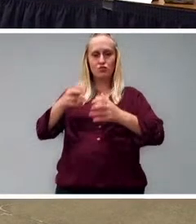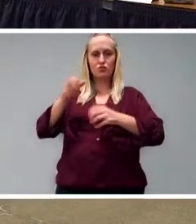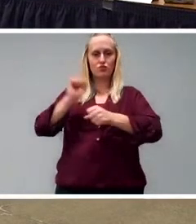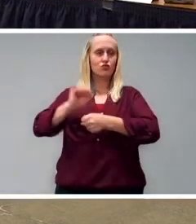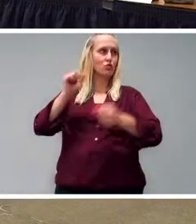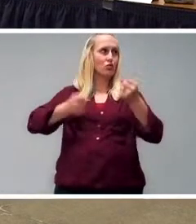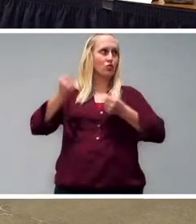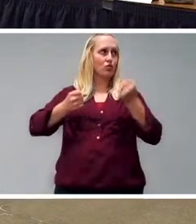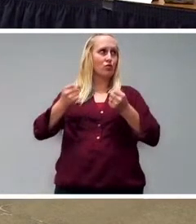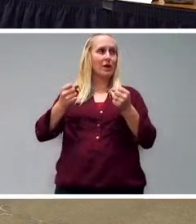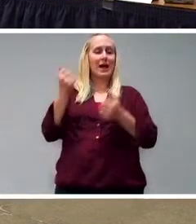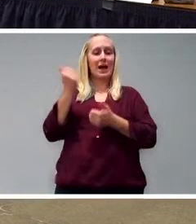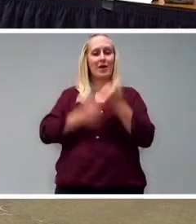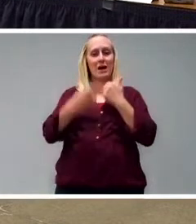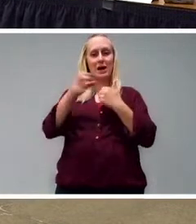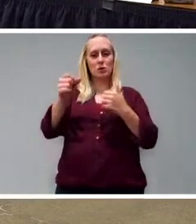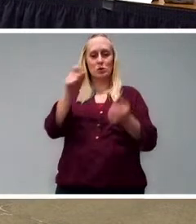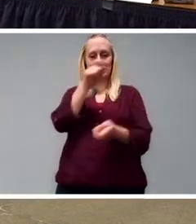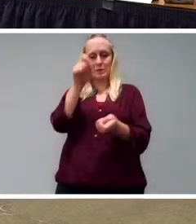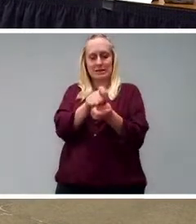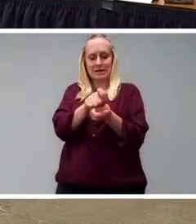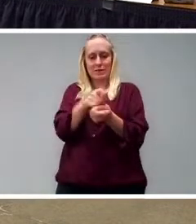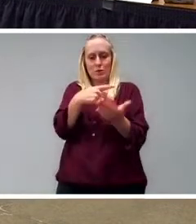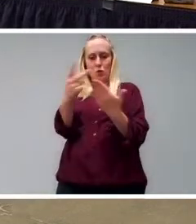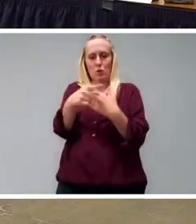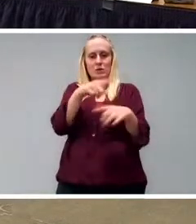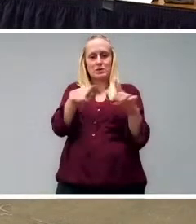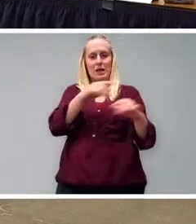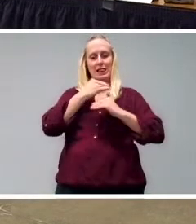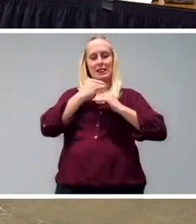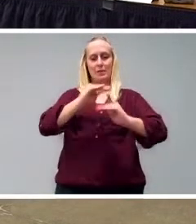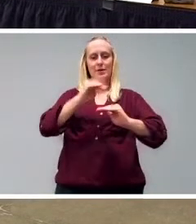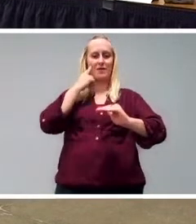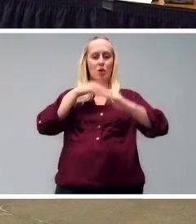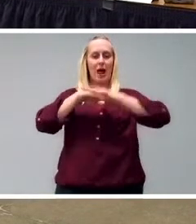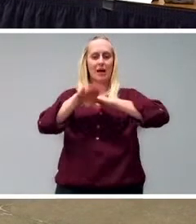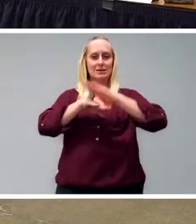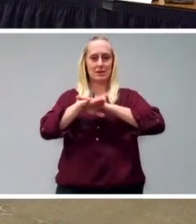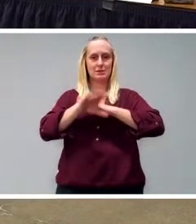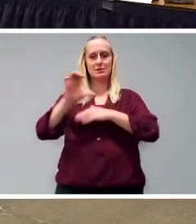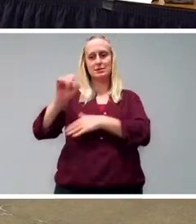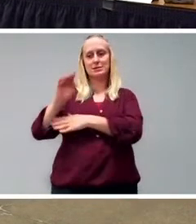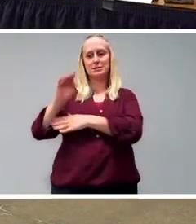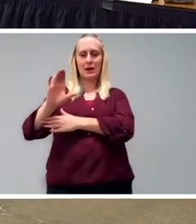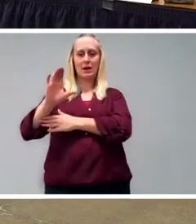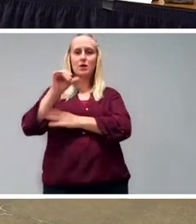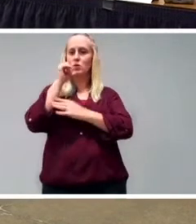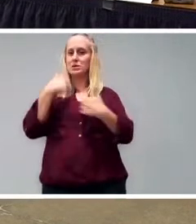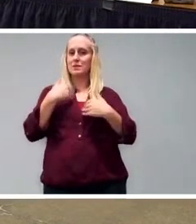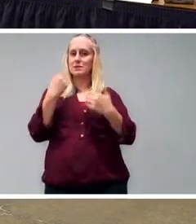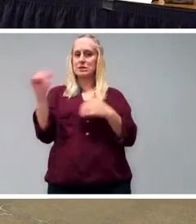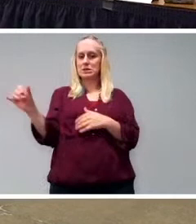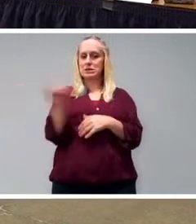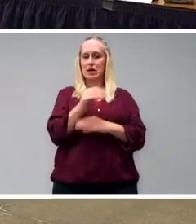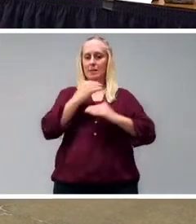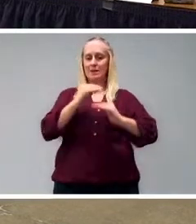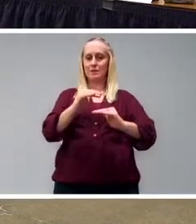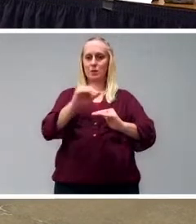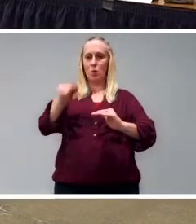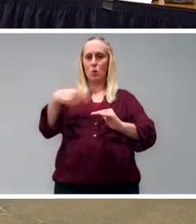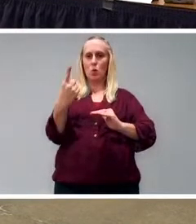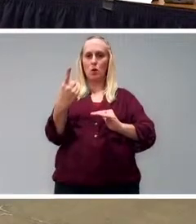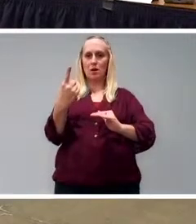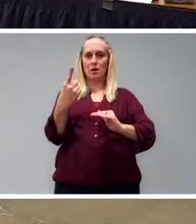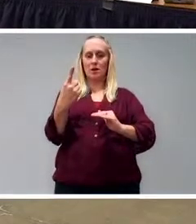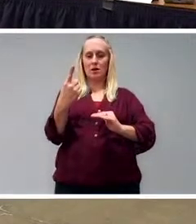has that's just as great, but it has limitations of access where CTEC doesn't have the same limitations. It only has capacity